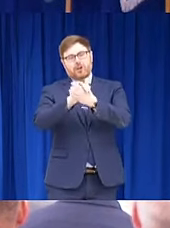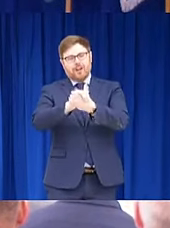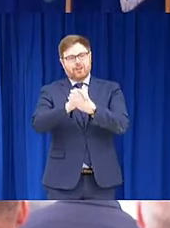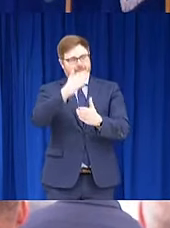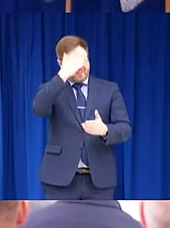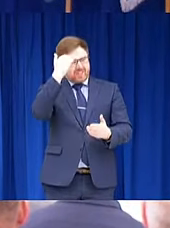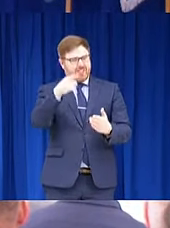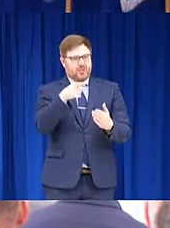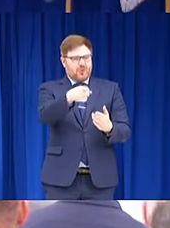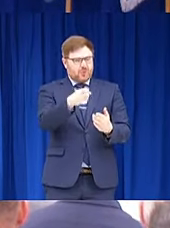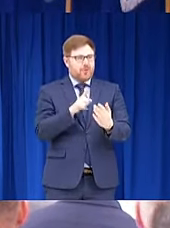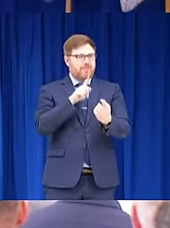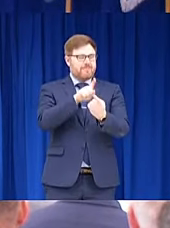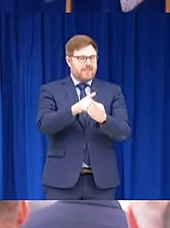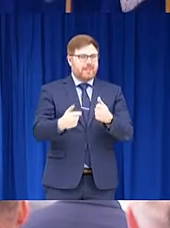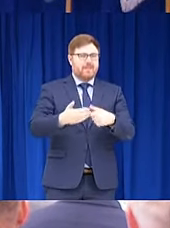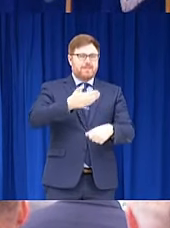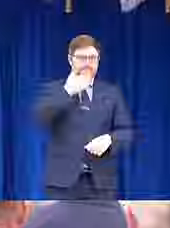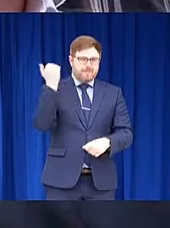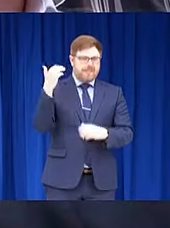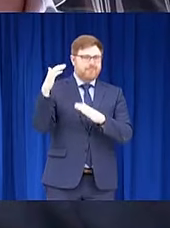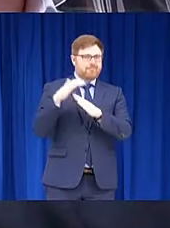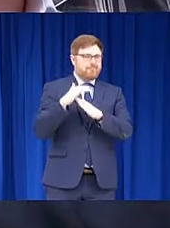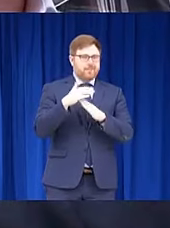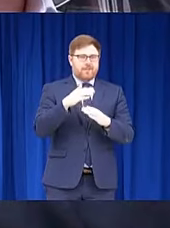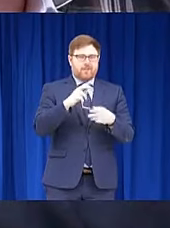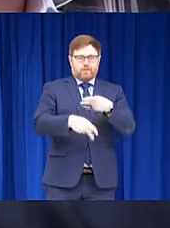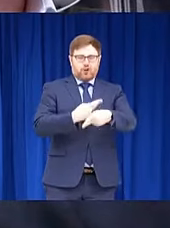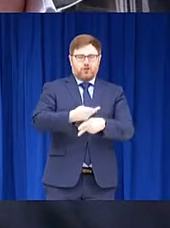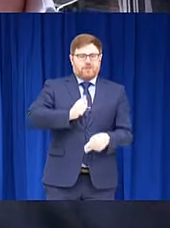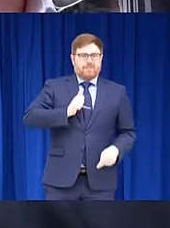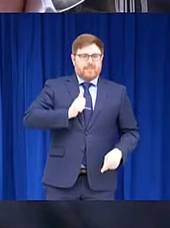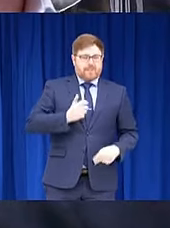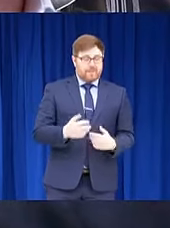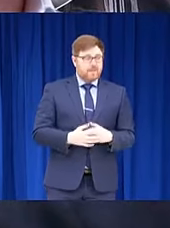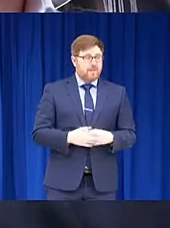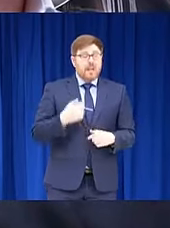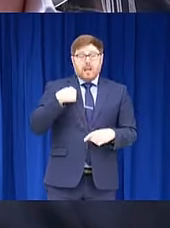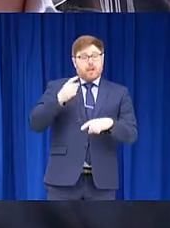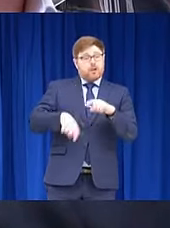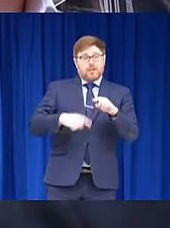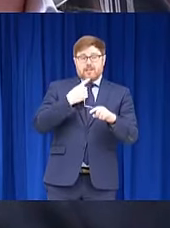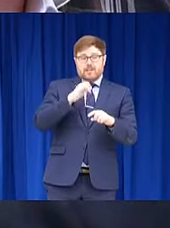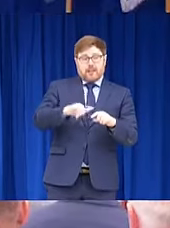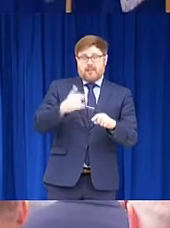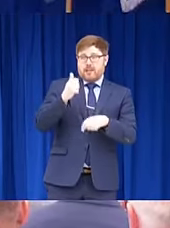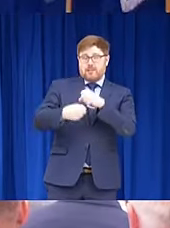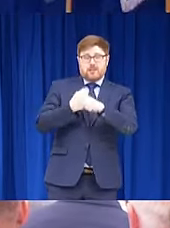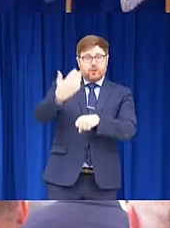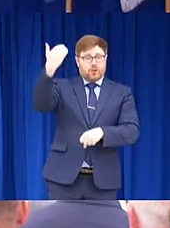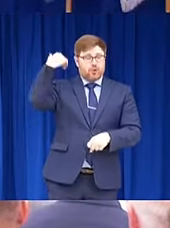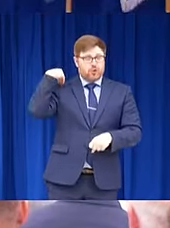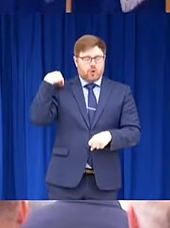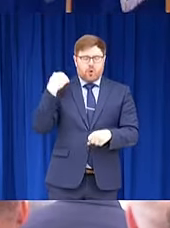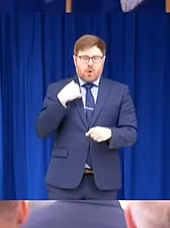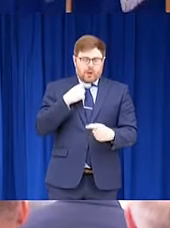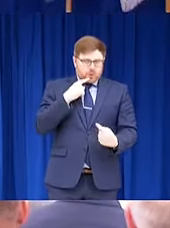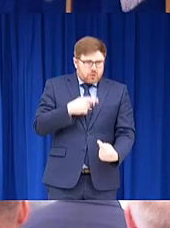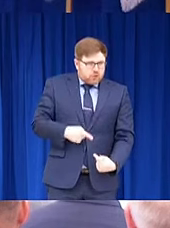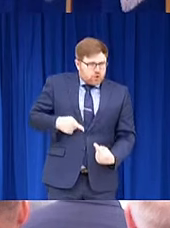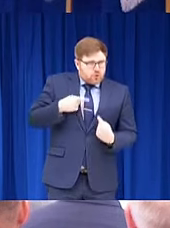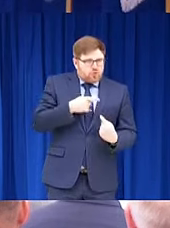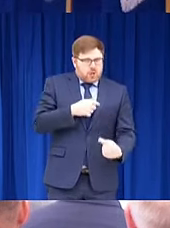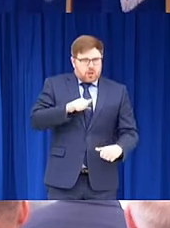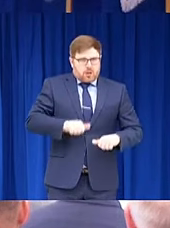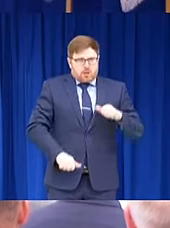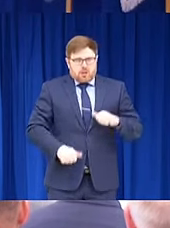the best version of me. I could not make that declaration 10 years ago. In 2014, I was struggling mightily